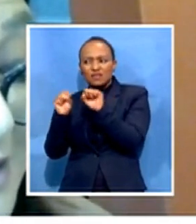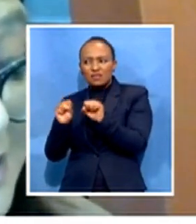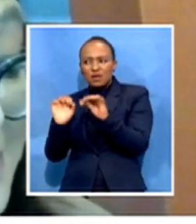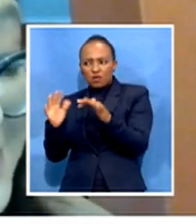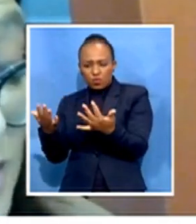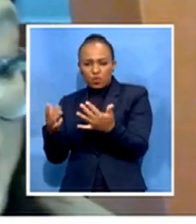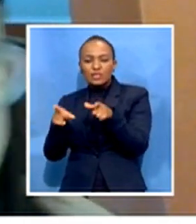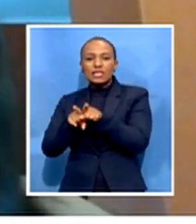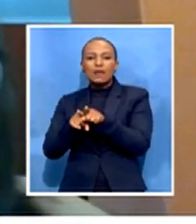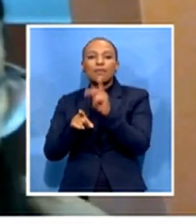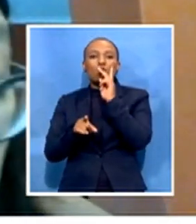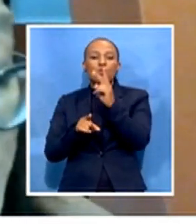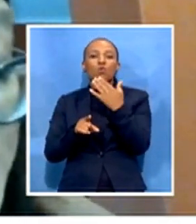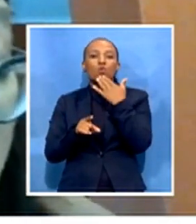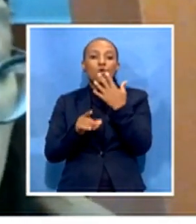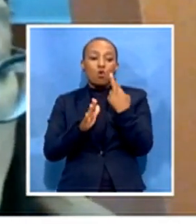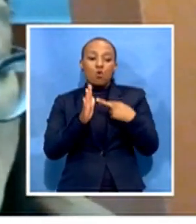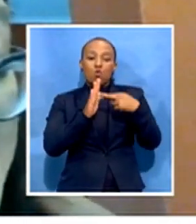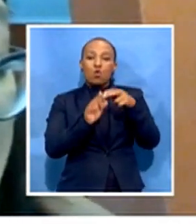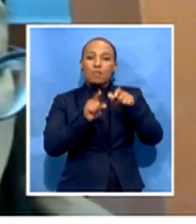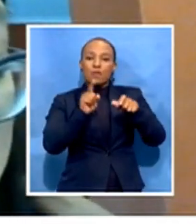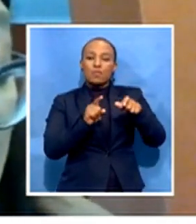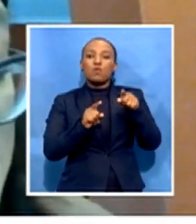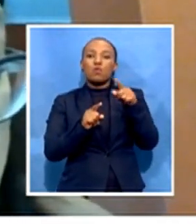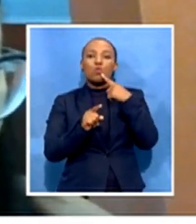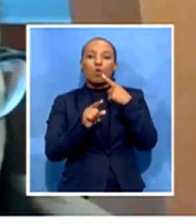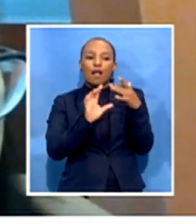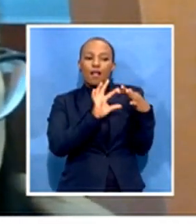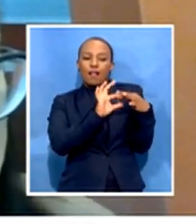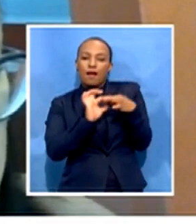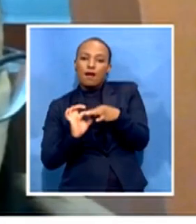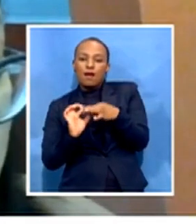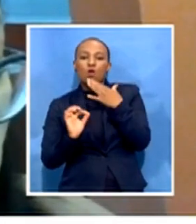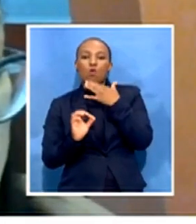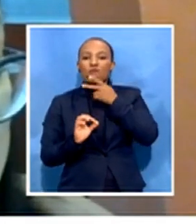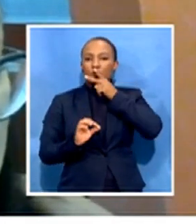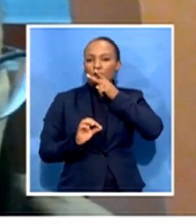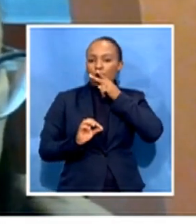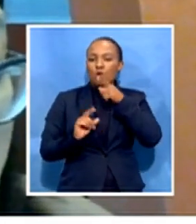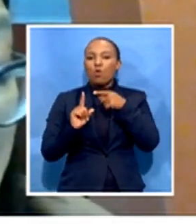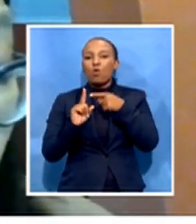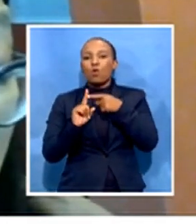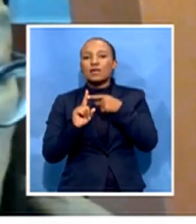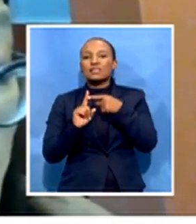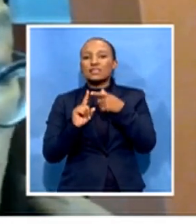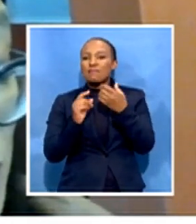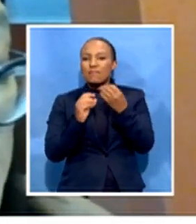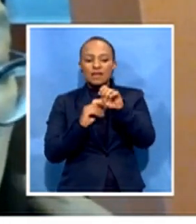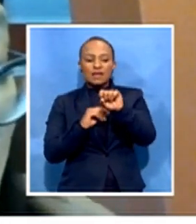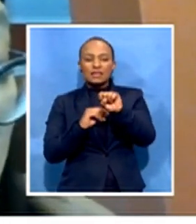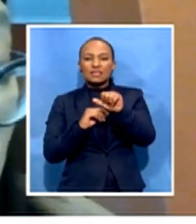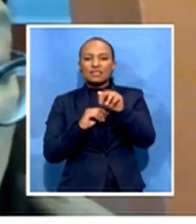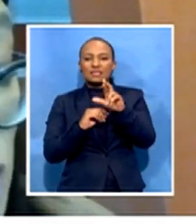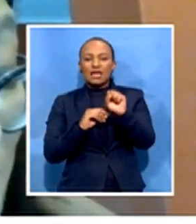people and entities associated with the tobacco industry and the demise of SARS since 2014. The State Capture